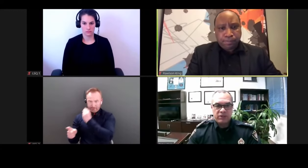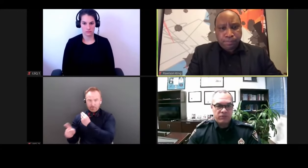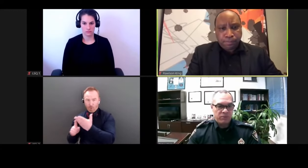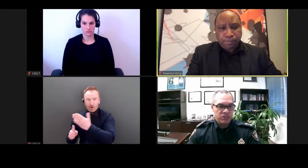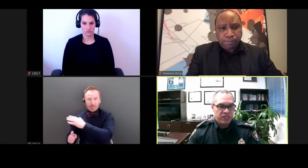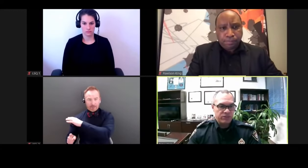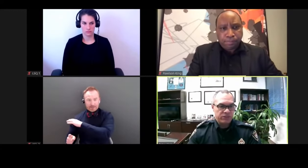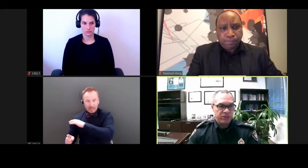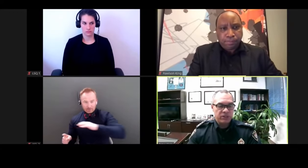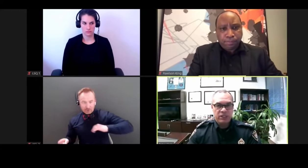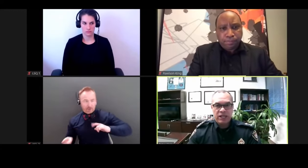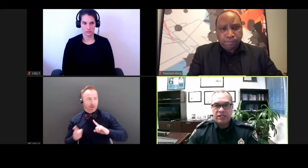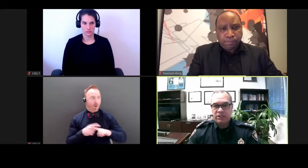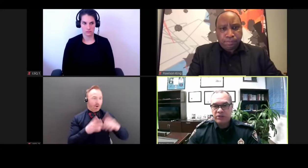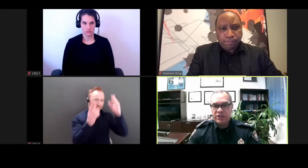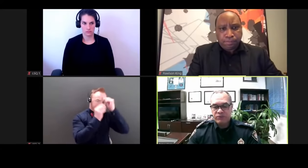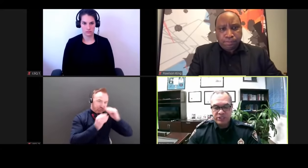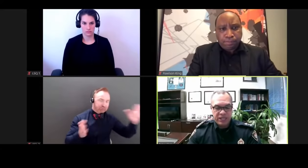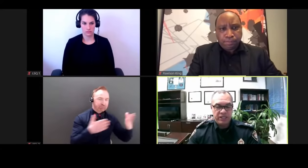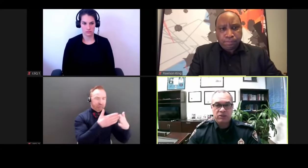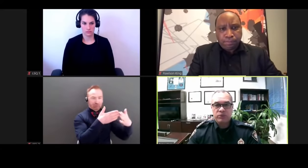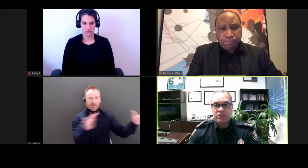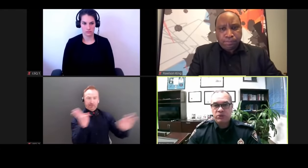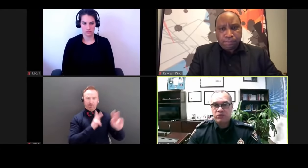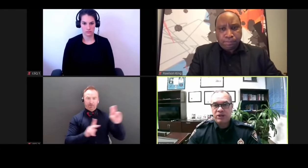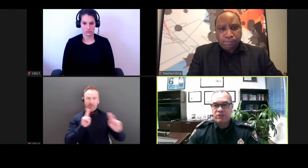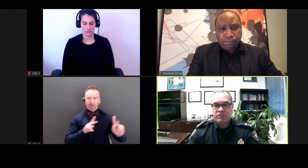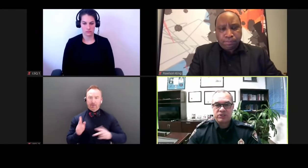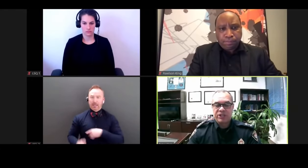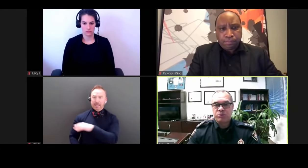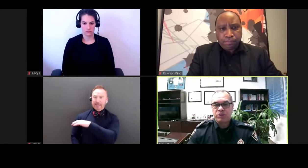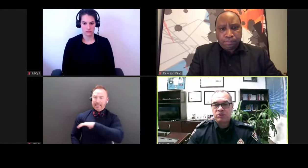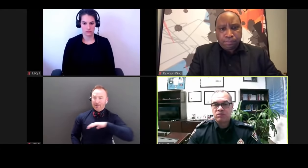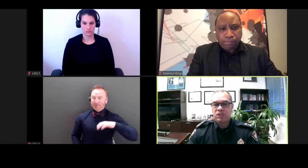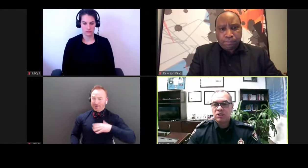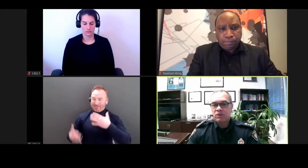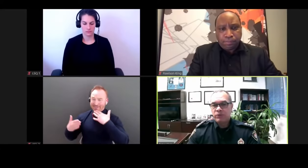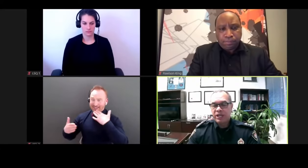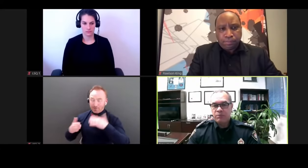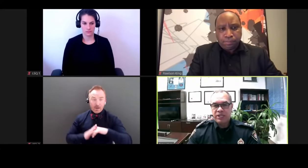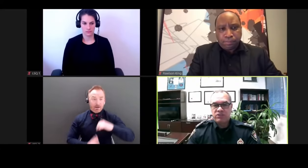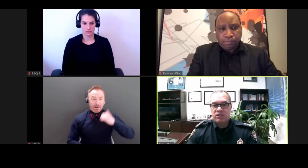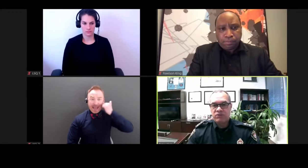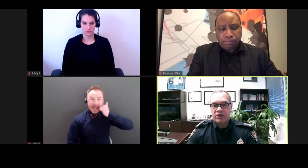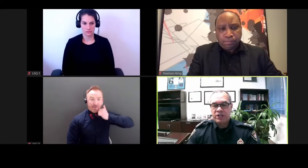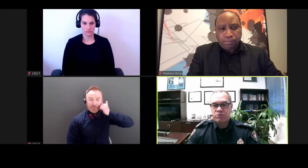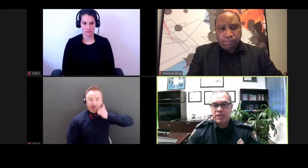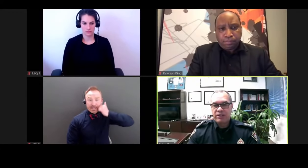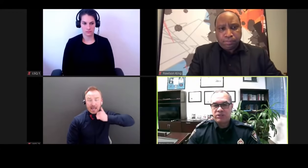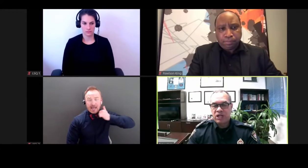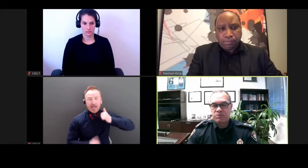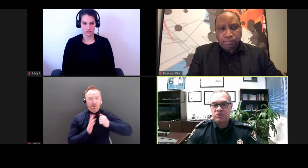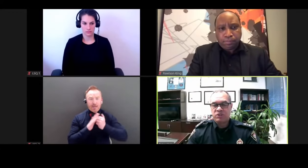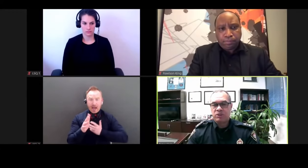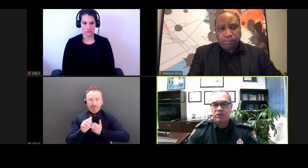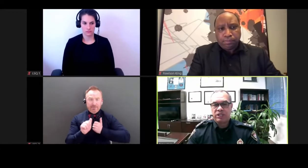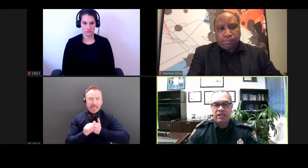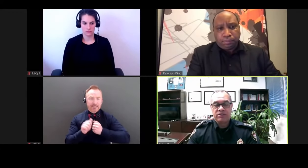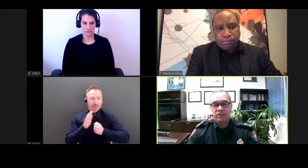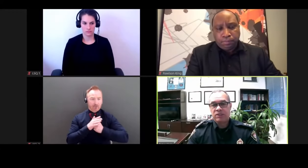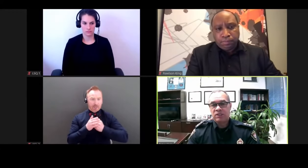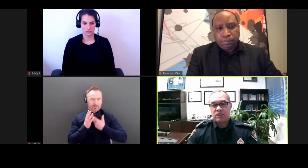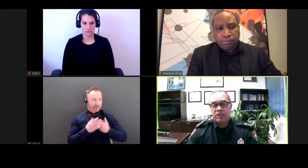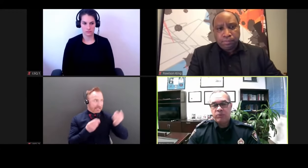Thank you very much, Councillor. Literally every day we do a threat risk assessment. We get updates on the various plans and options that we're looking